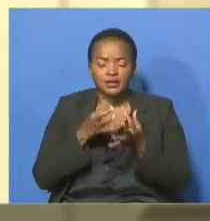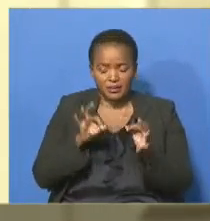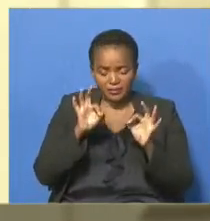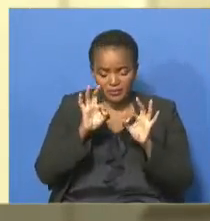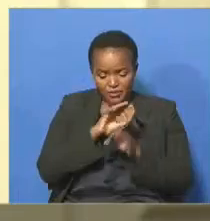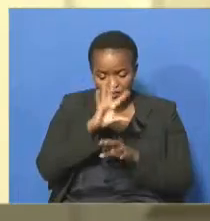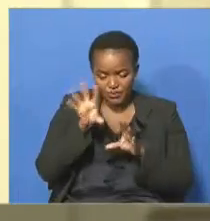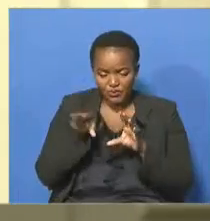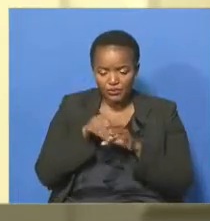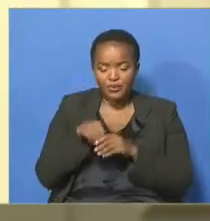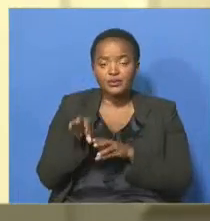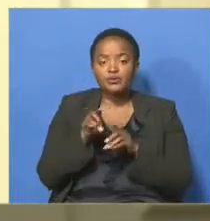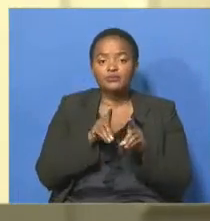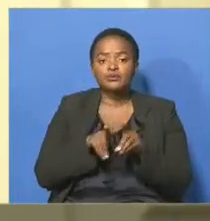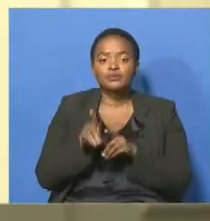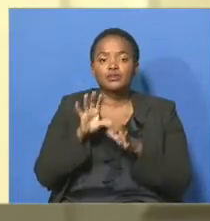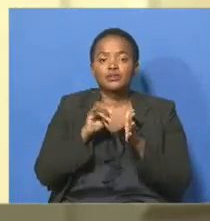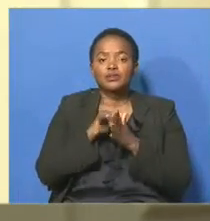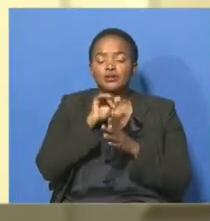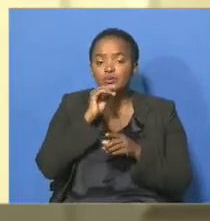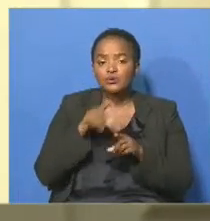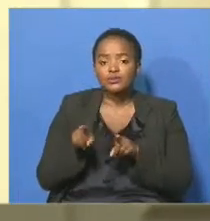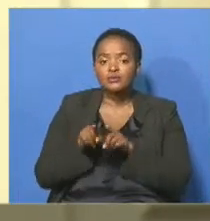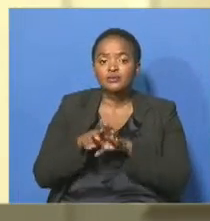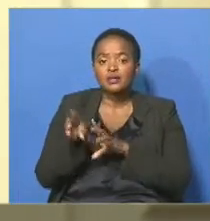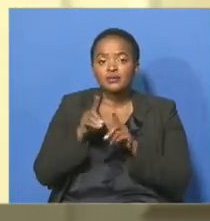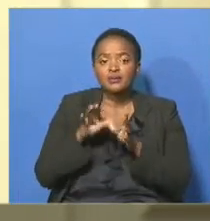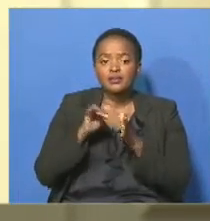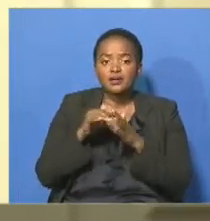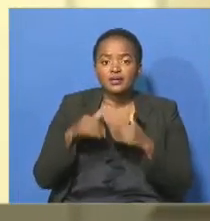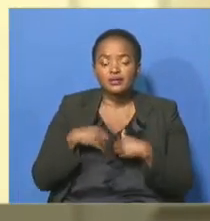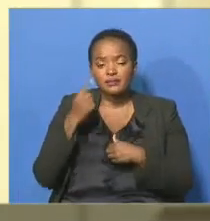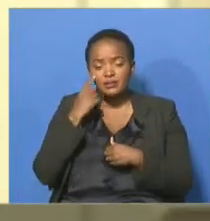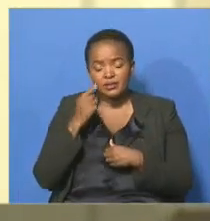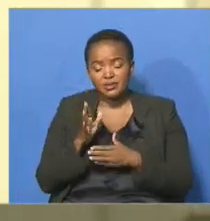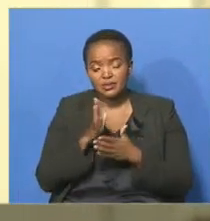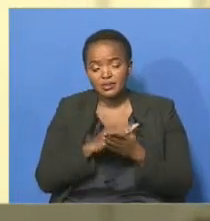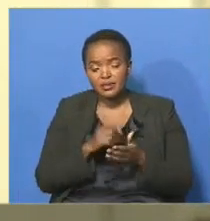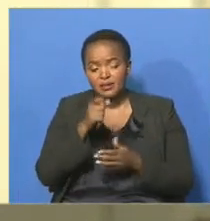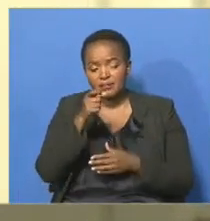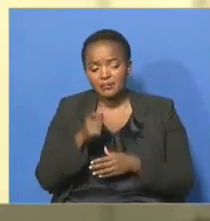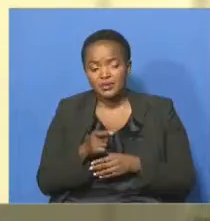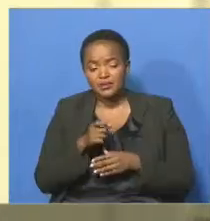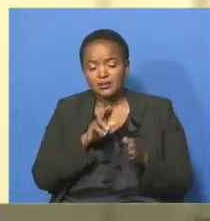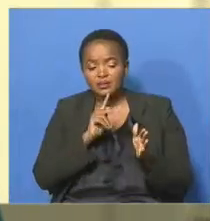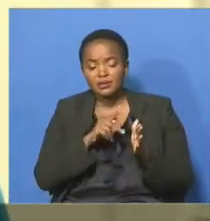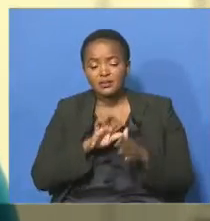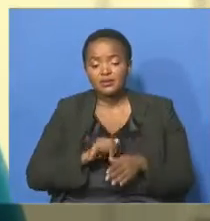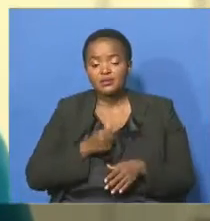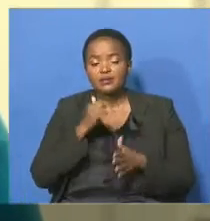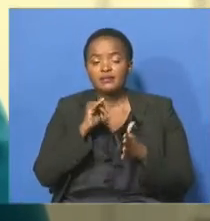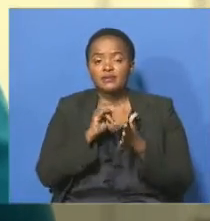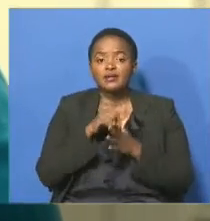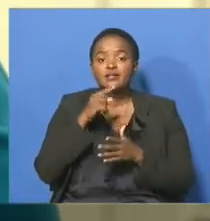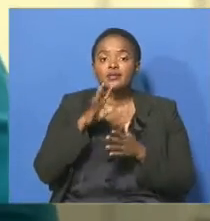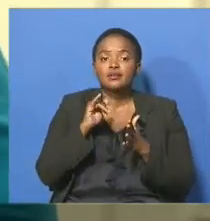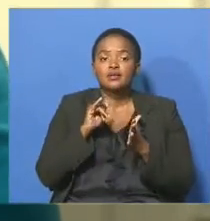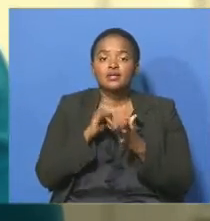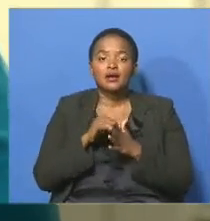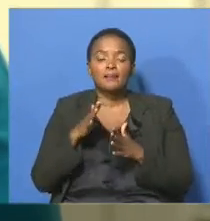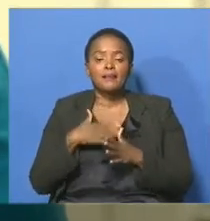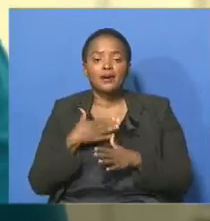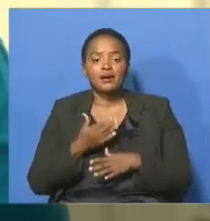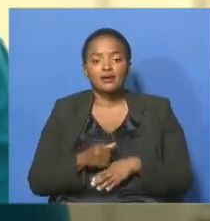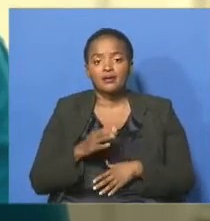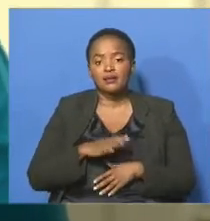dinkane re se ka ra tshwana le motho mongwe yo kile a re a bona ngwana ga go a bolawa a ba ka gore wa gagwe ene ga ka